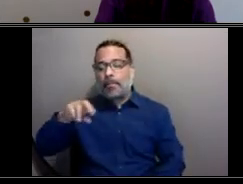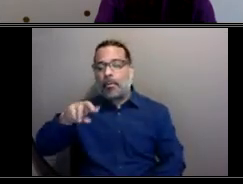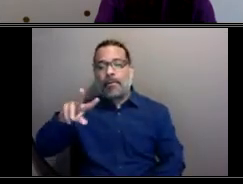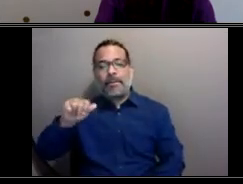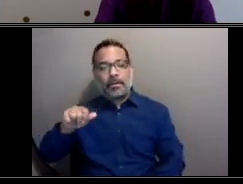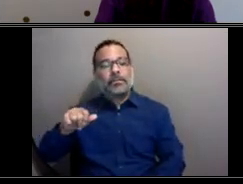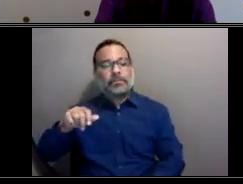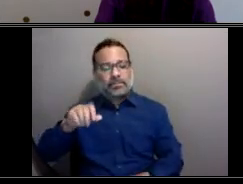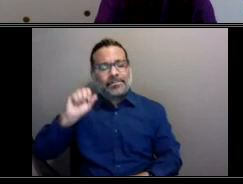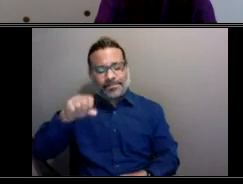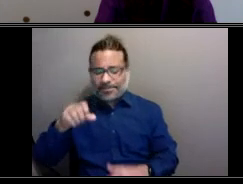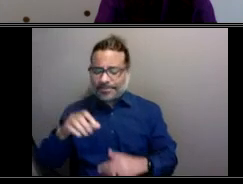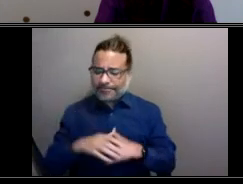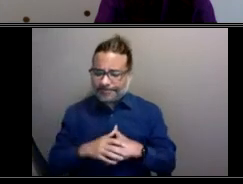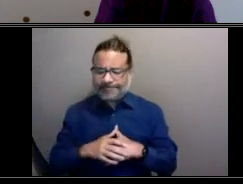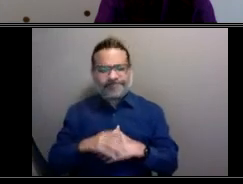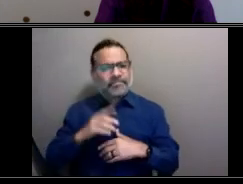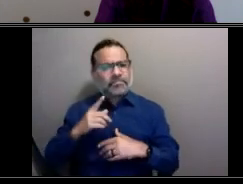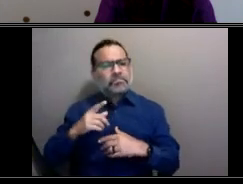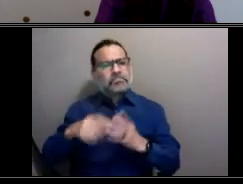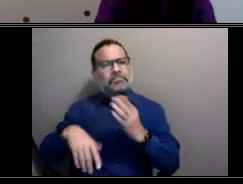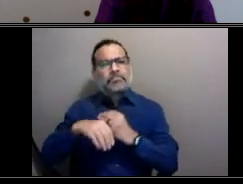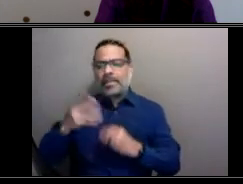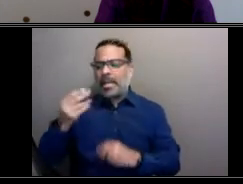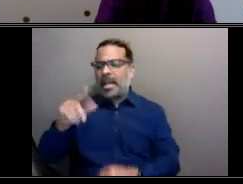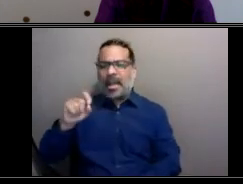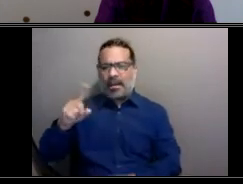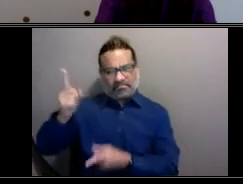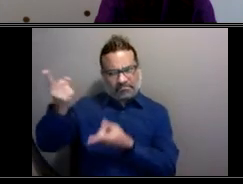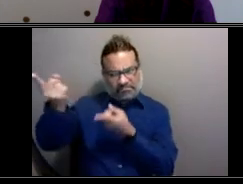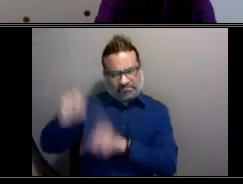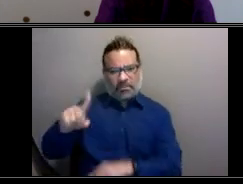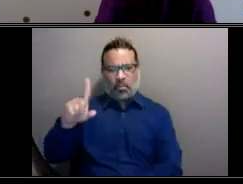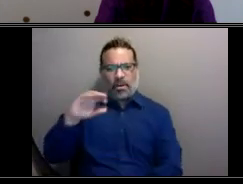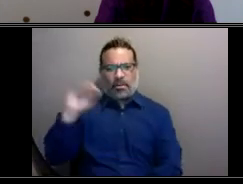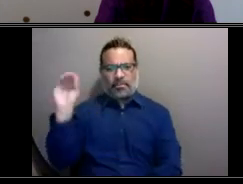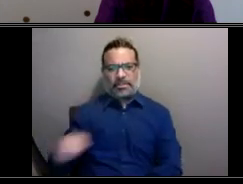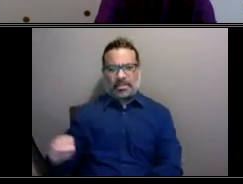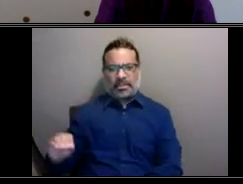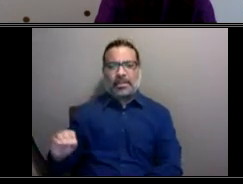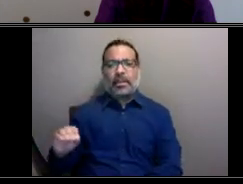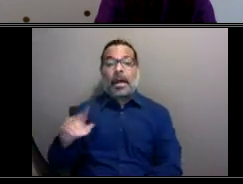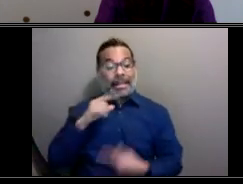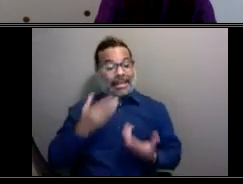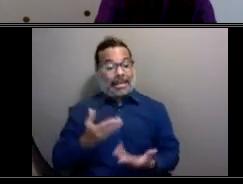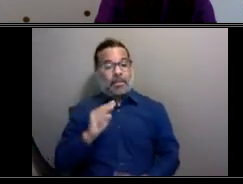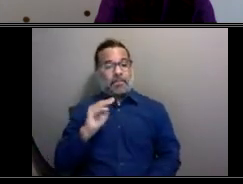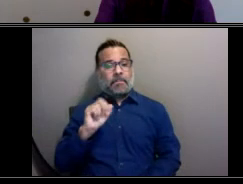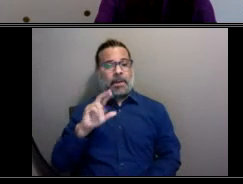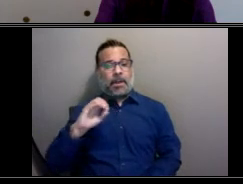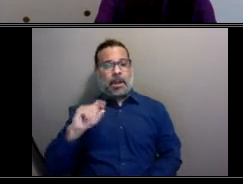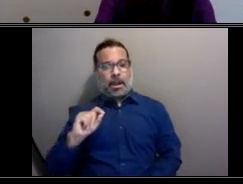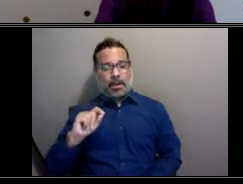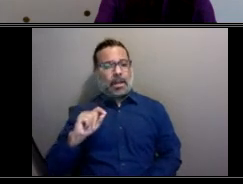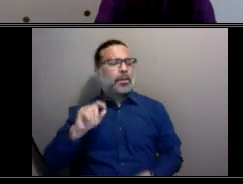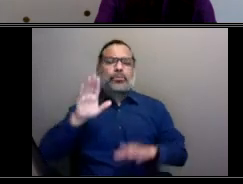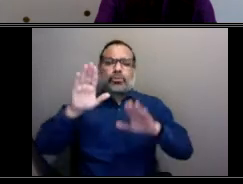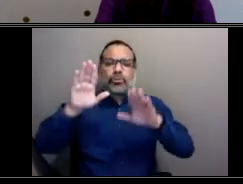this question, I think Hale is 100% right in what he's saying. And I think, at least in Marriott, there are grand